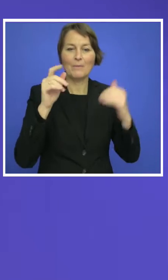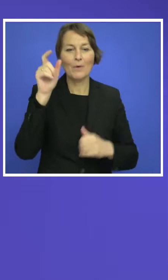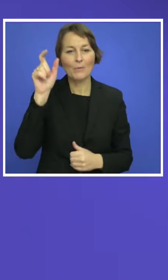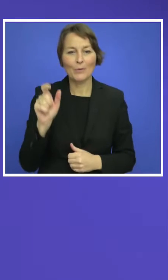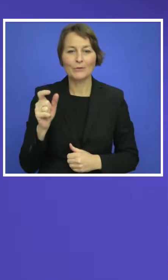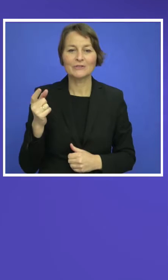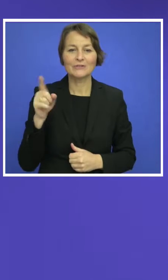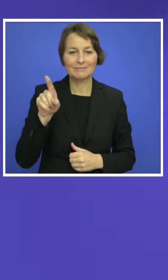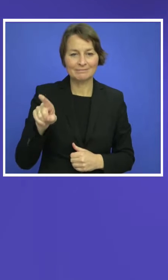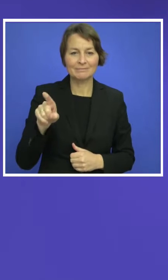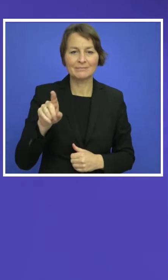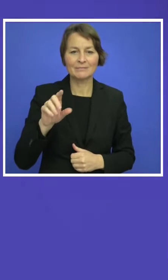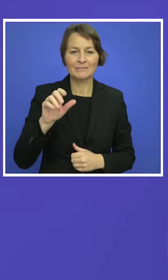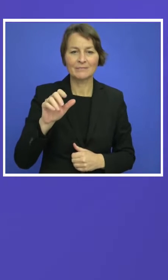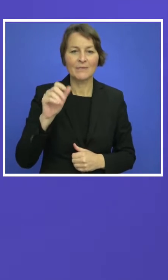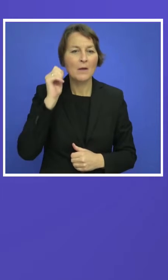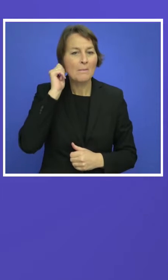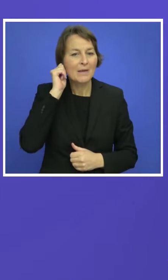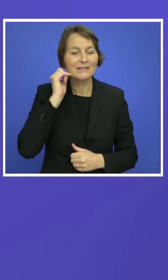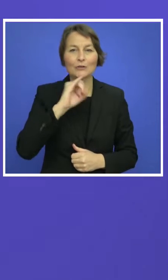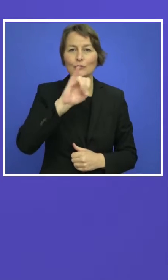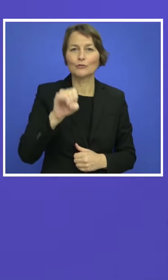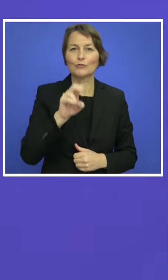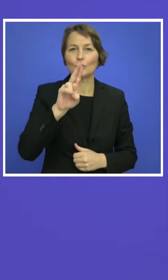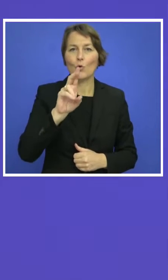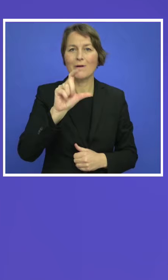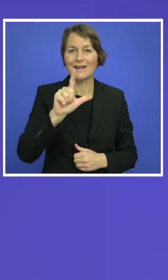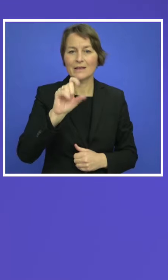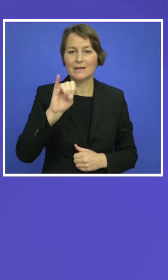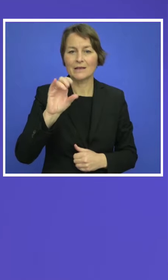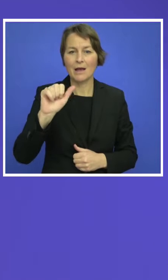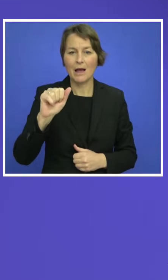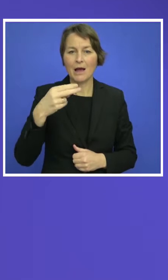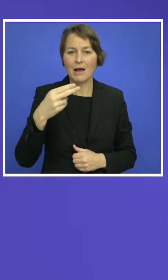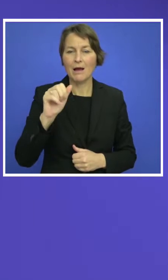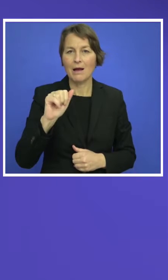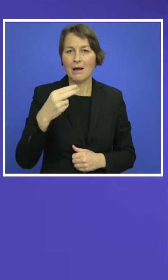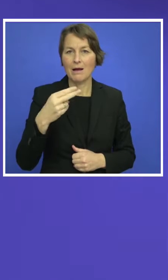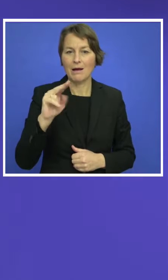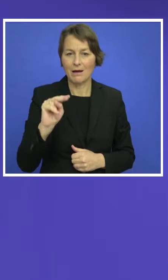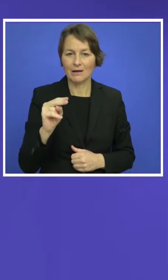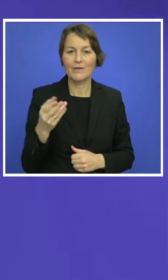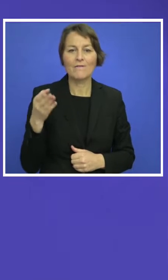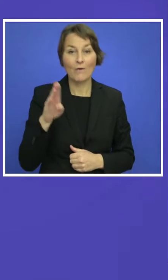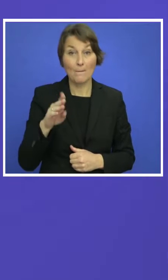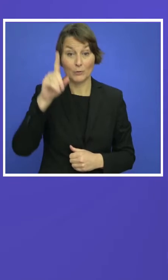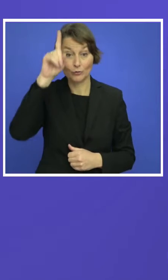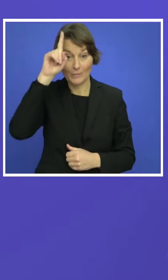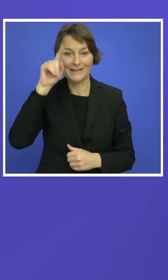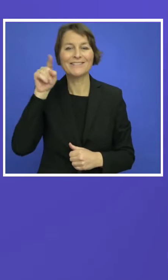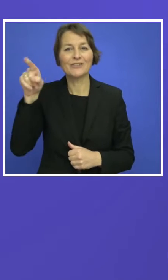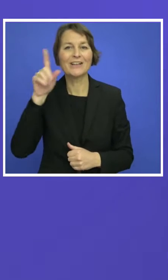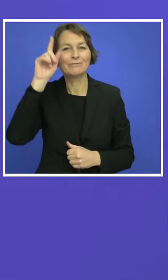Mediterranean, Mrs. Julia Han, journalist correspondent of the Chivila in Turkey, and Mrs. Rania Hashim, Egyptian journalist,